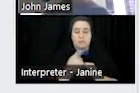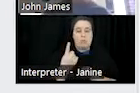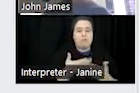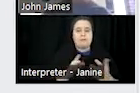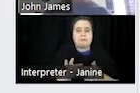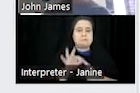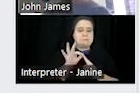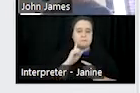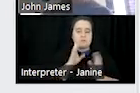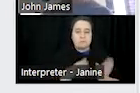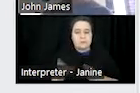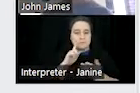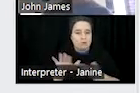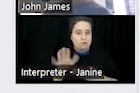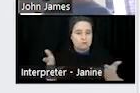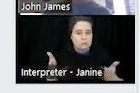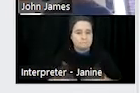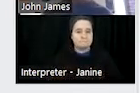college?